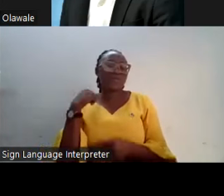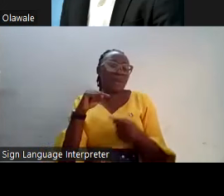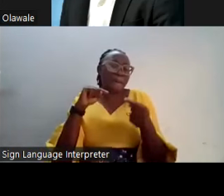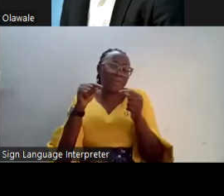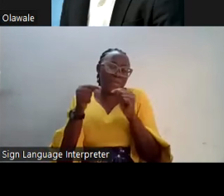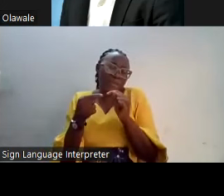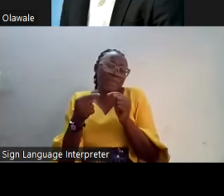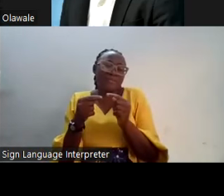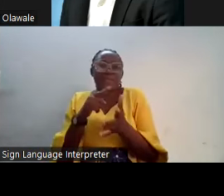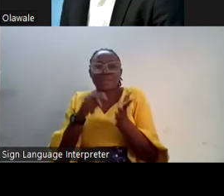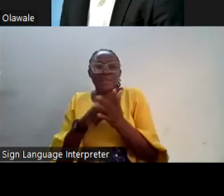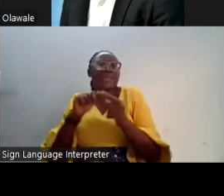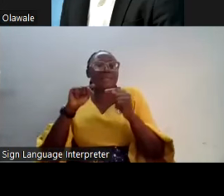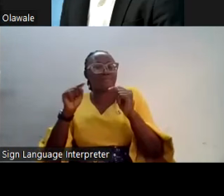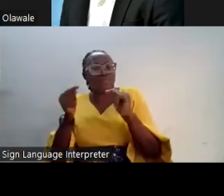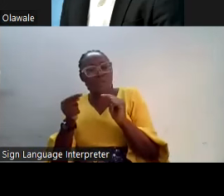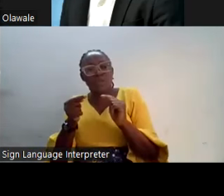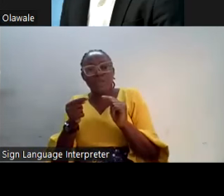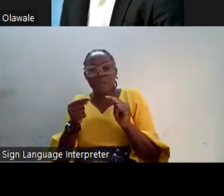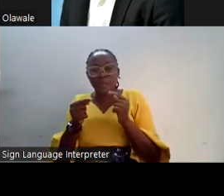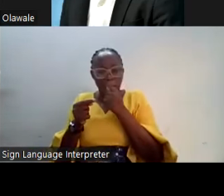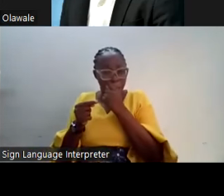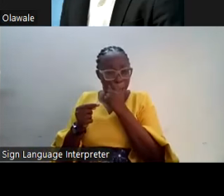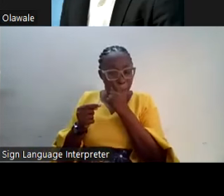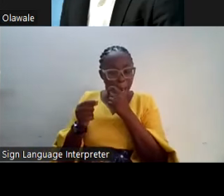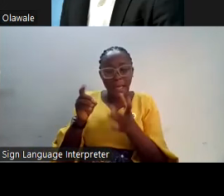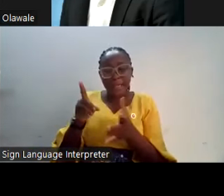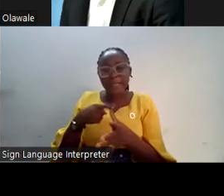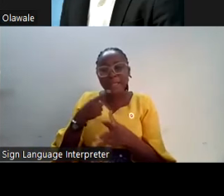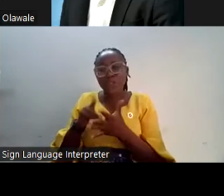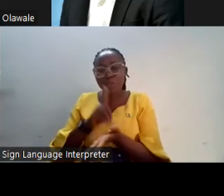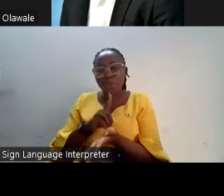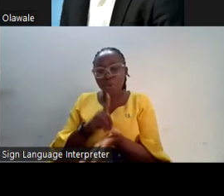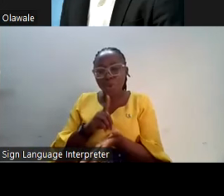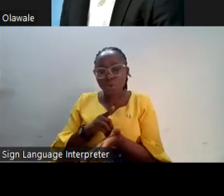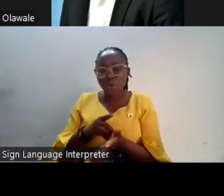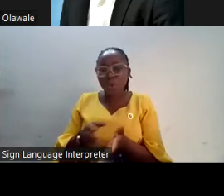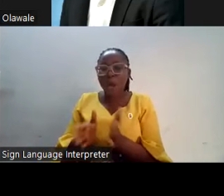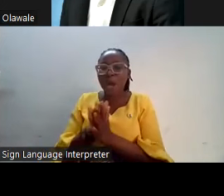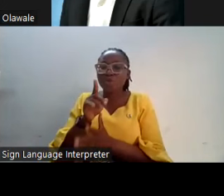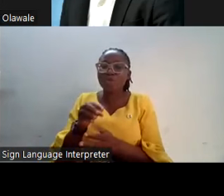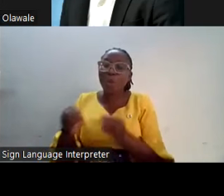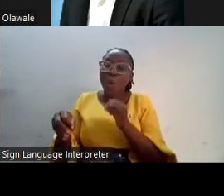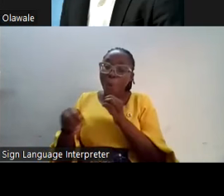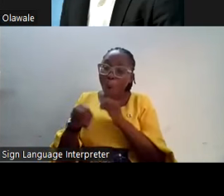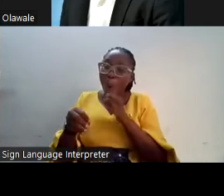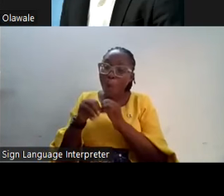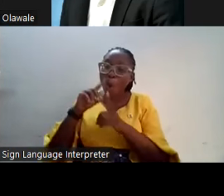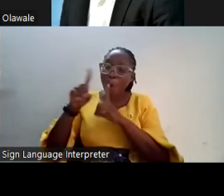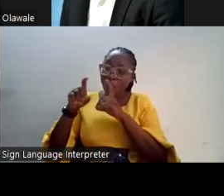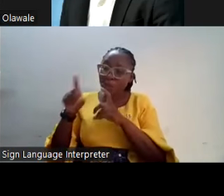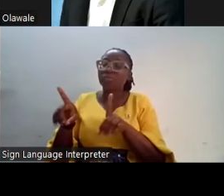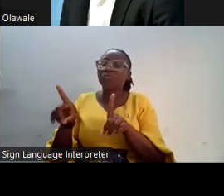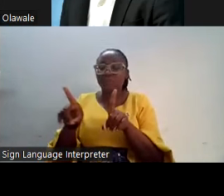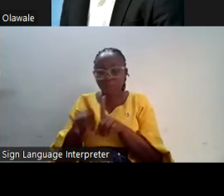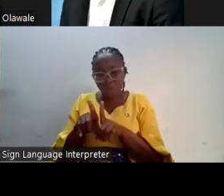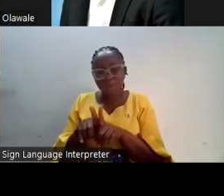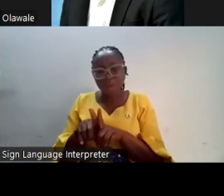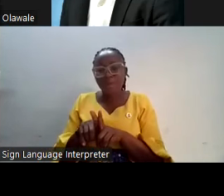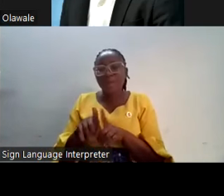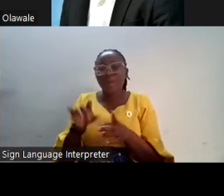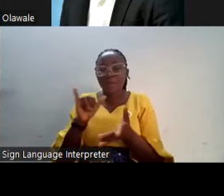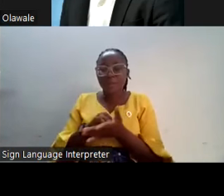is hurting, what do I do? And then the doctor asks you to do more in-depth lab tests, right? So that's your more